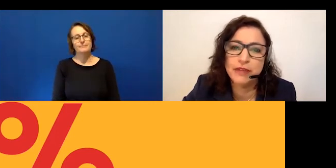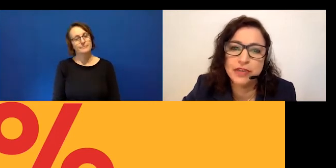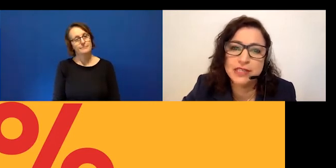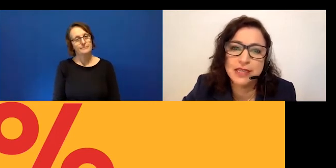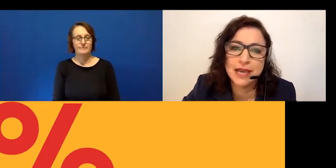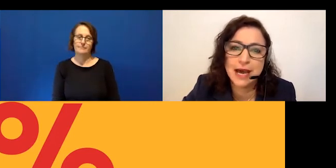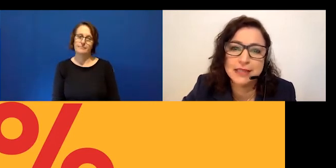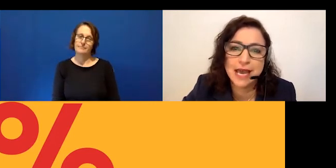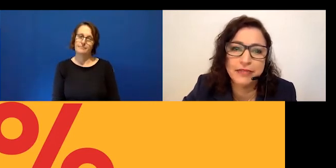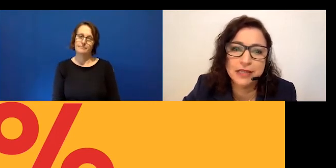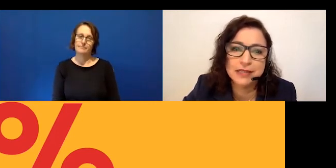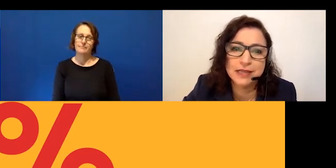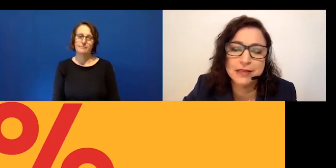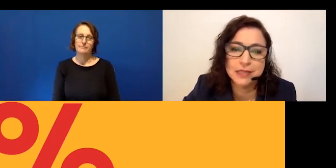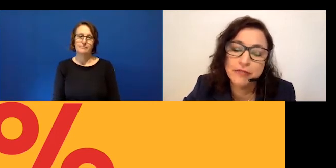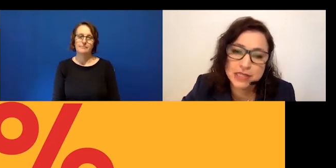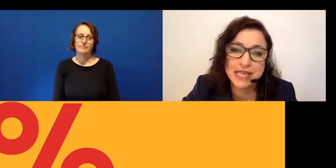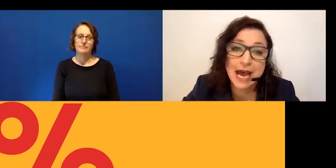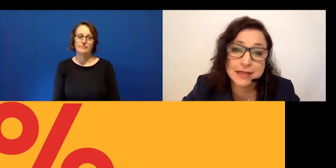of diversity arts advocacy